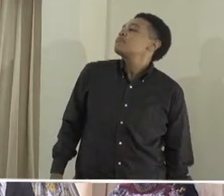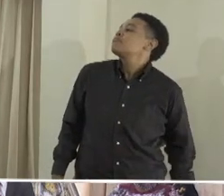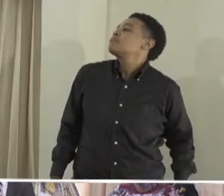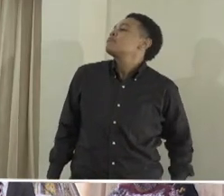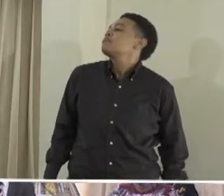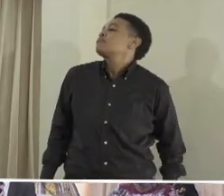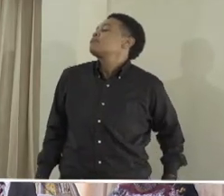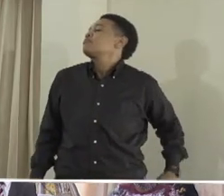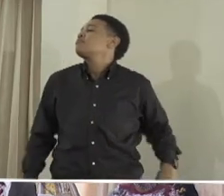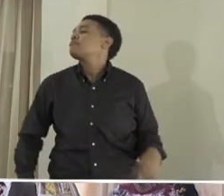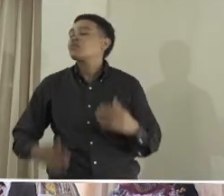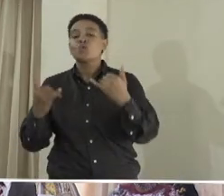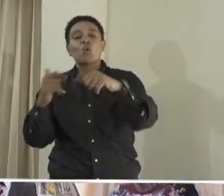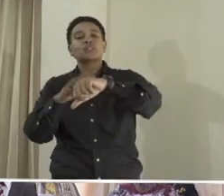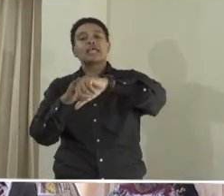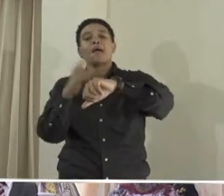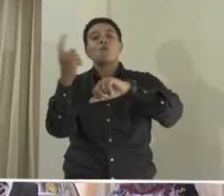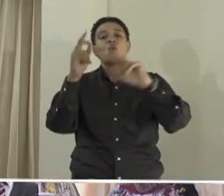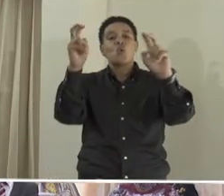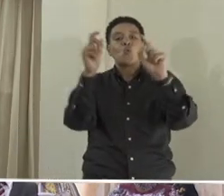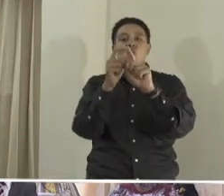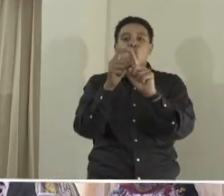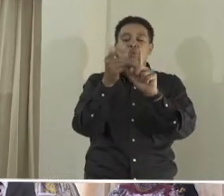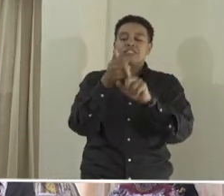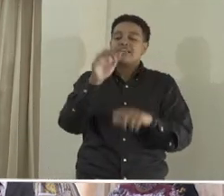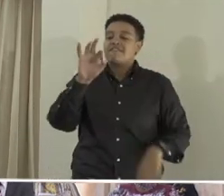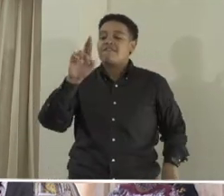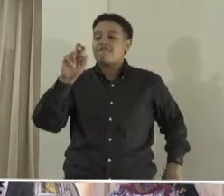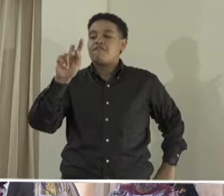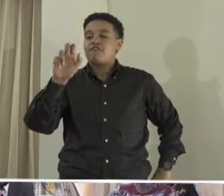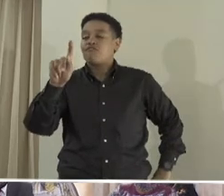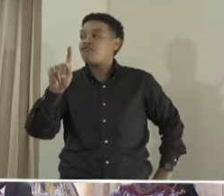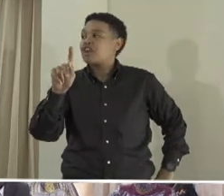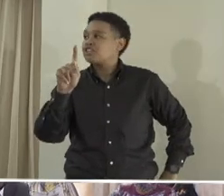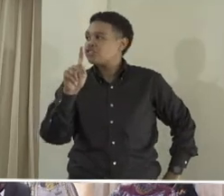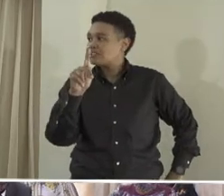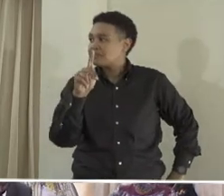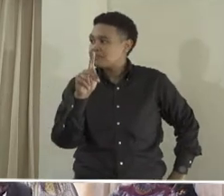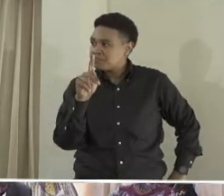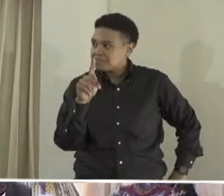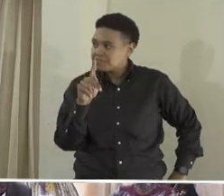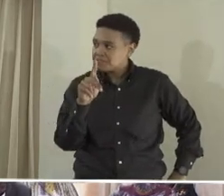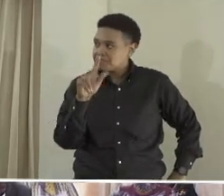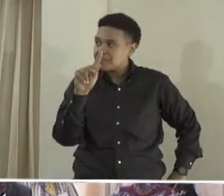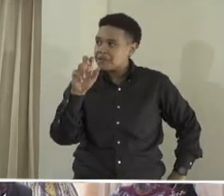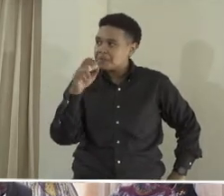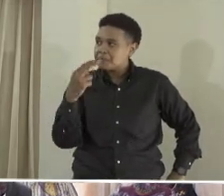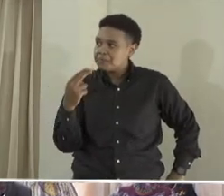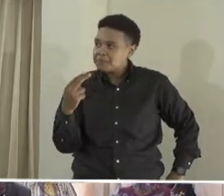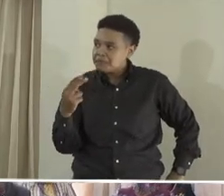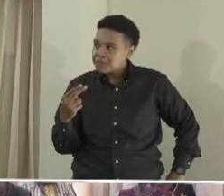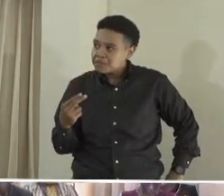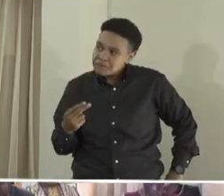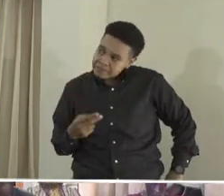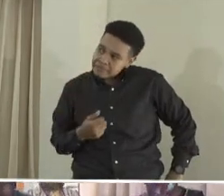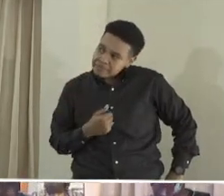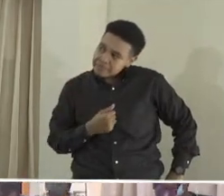only quote the words of Friedrich Nietzsche. What does